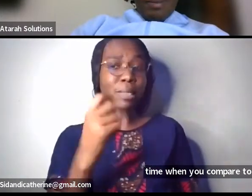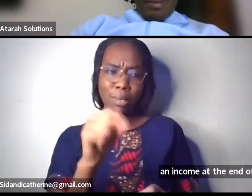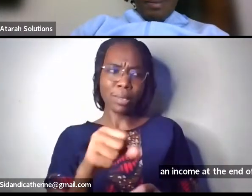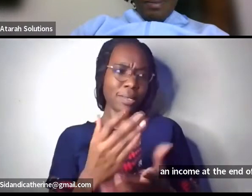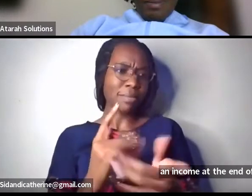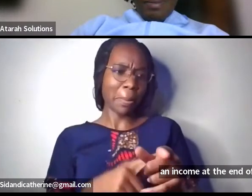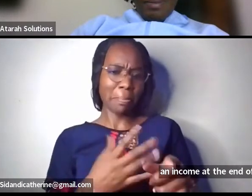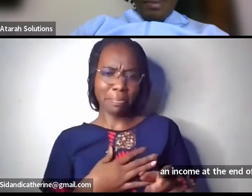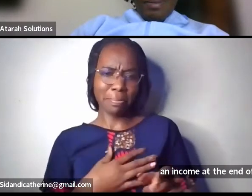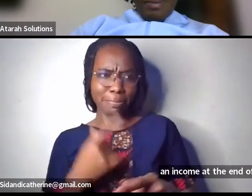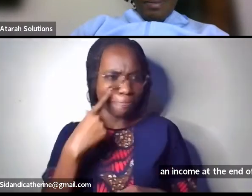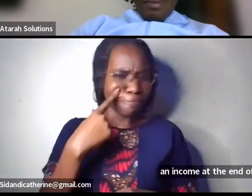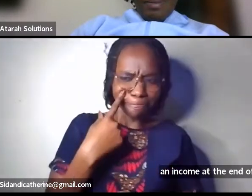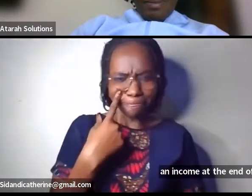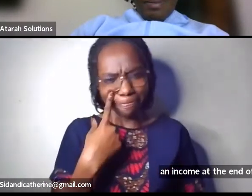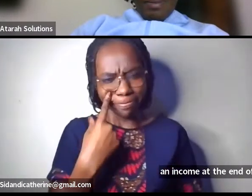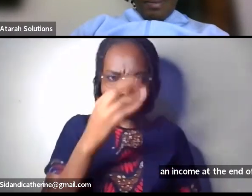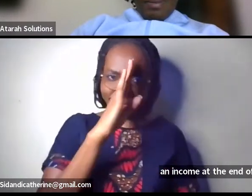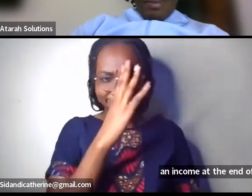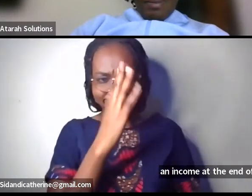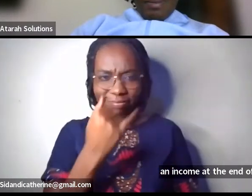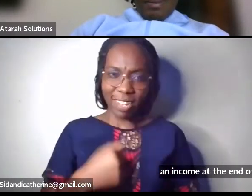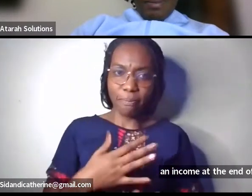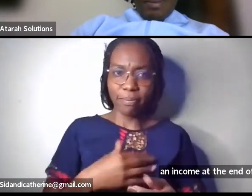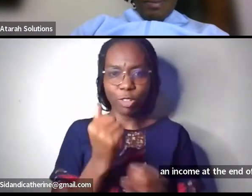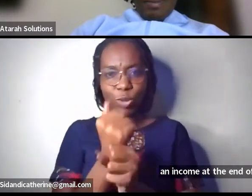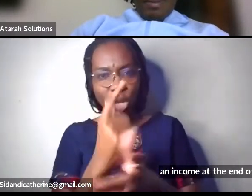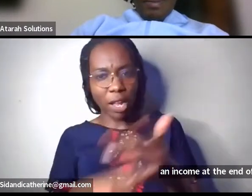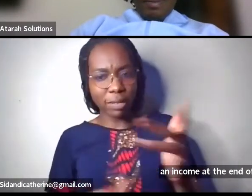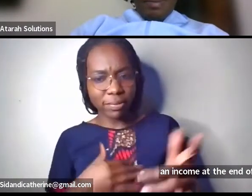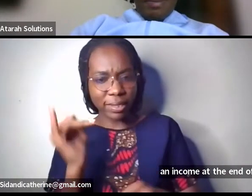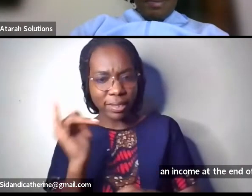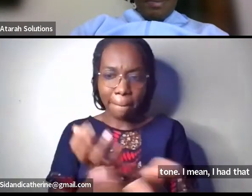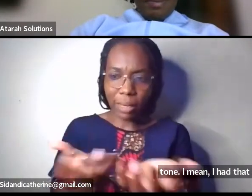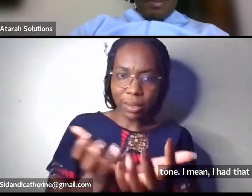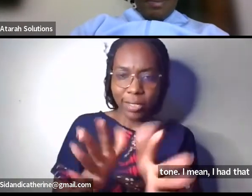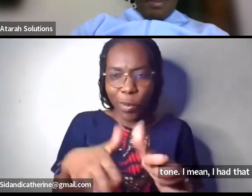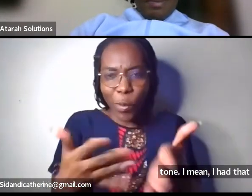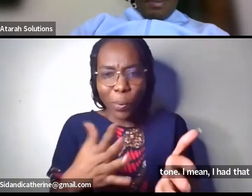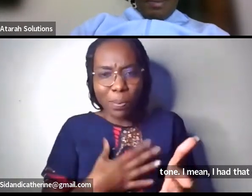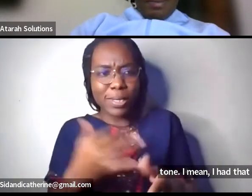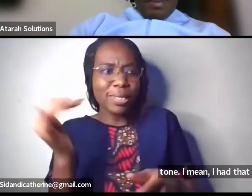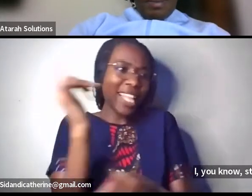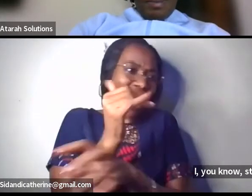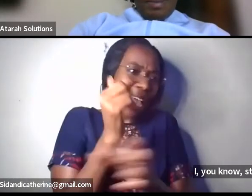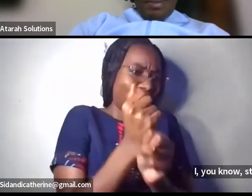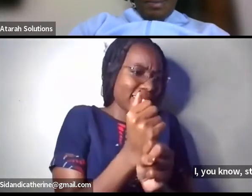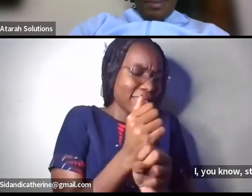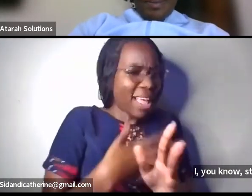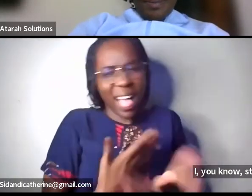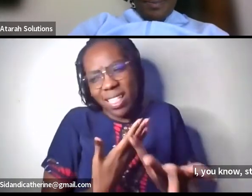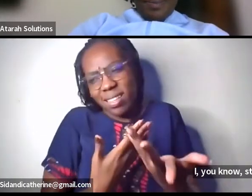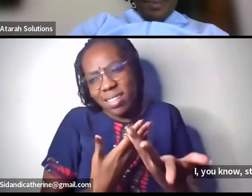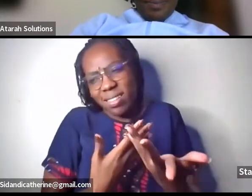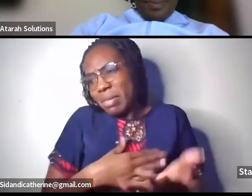that dilemma. I didn't know, should I, stay with the business, stay on course, or should I go back to,